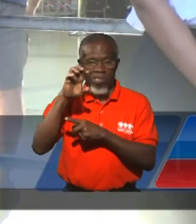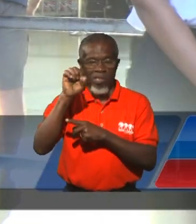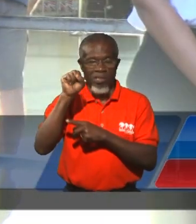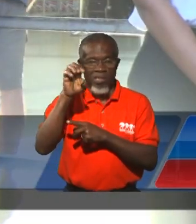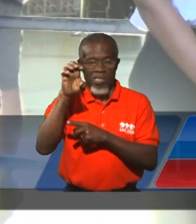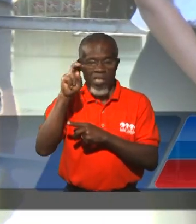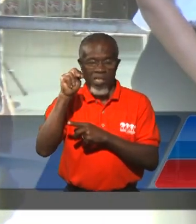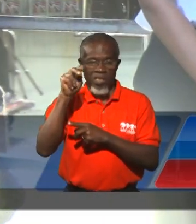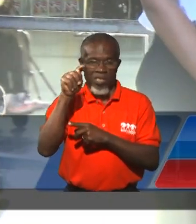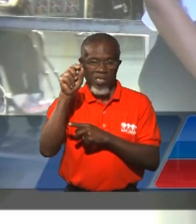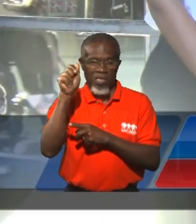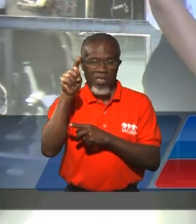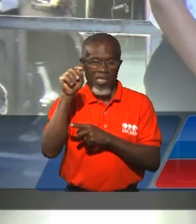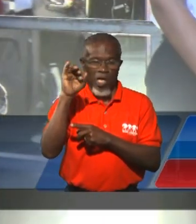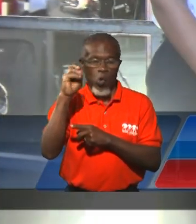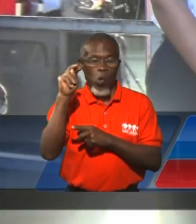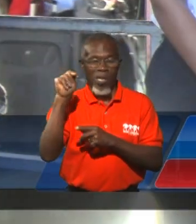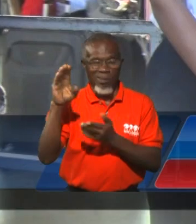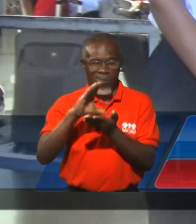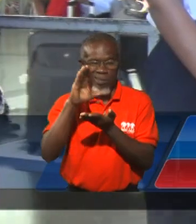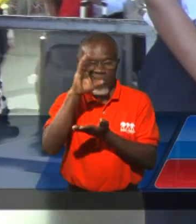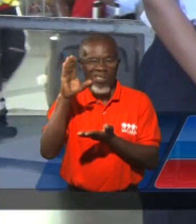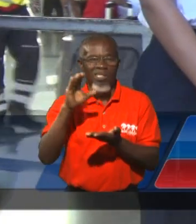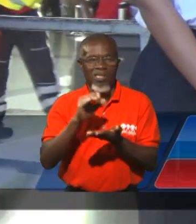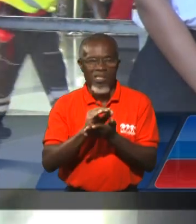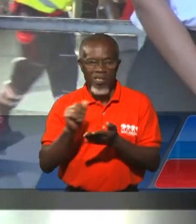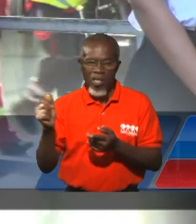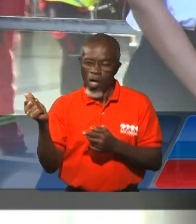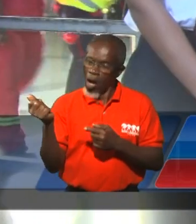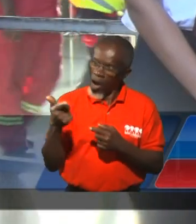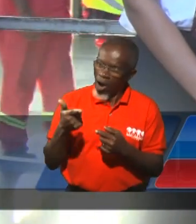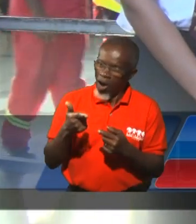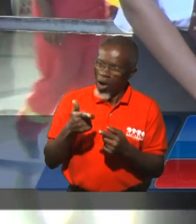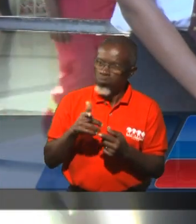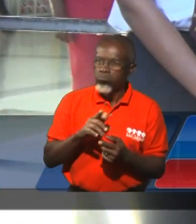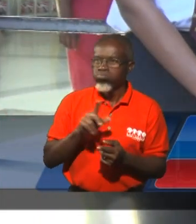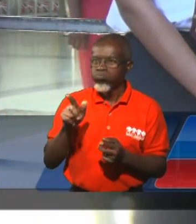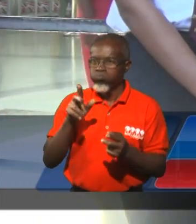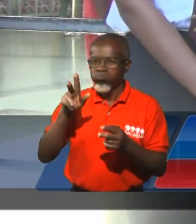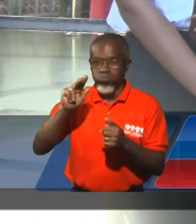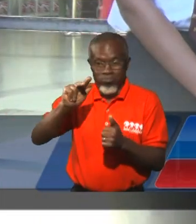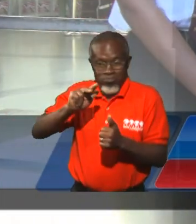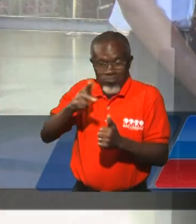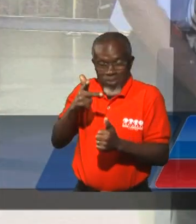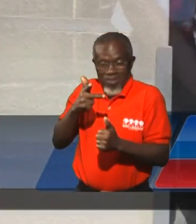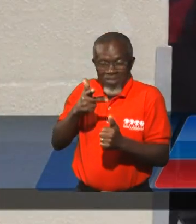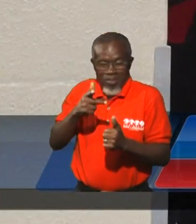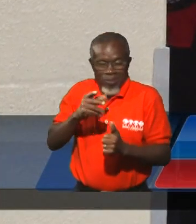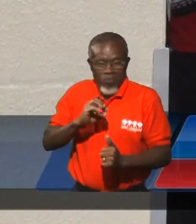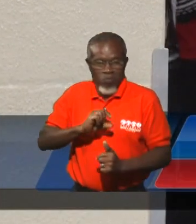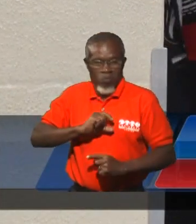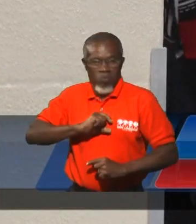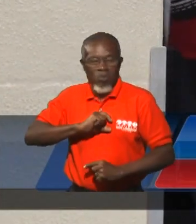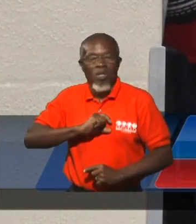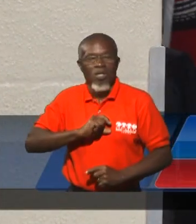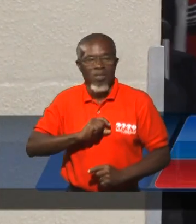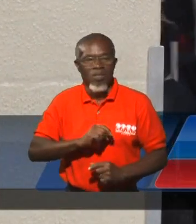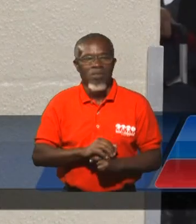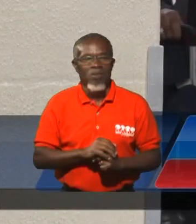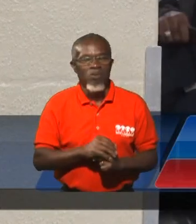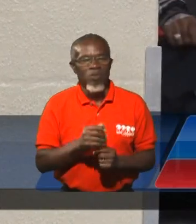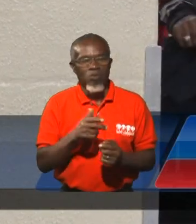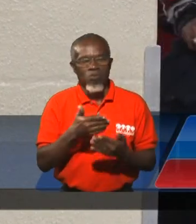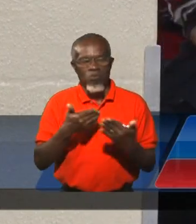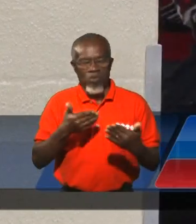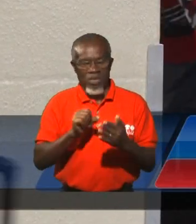team returned on October 4th after placing third in the First Global Robotics Challenge held in Athens, Greece from September 26th to